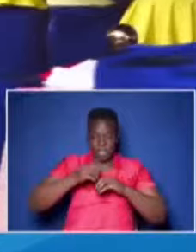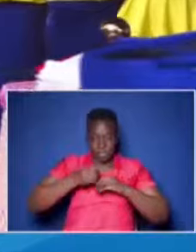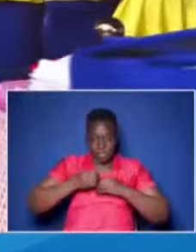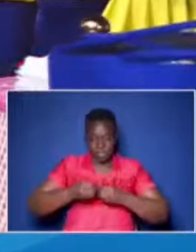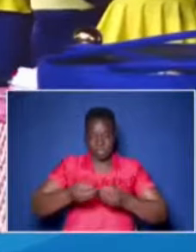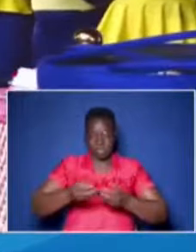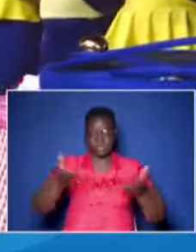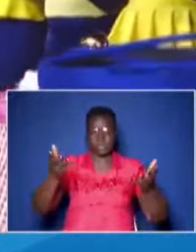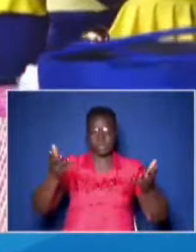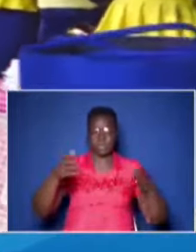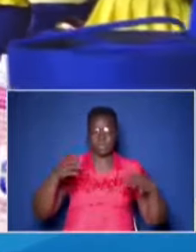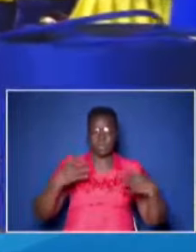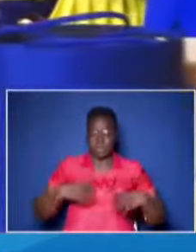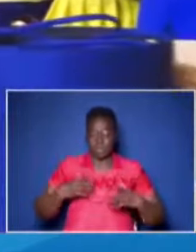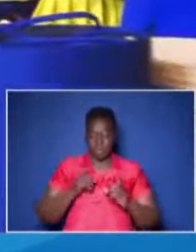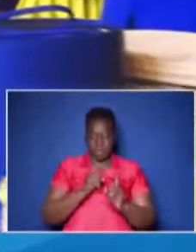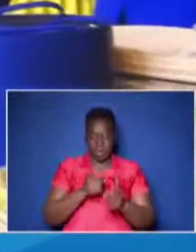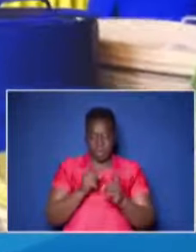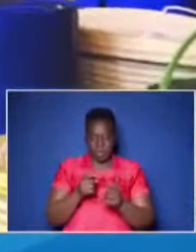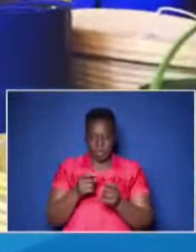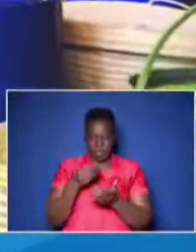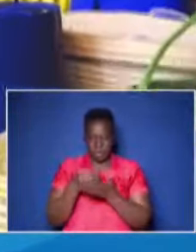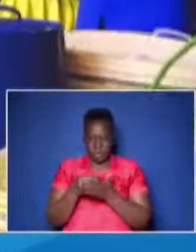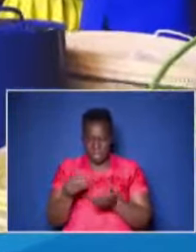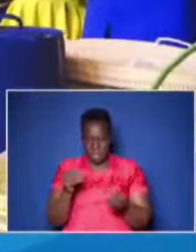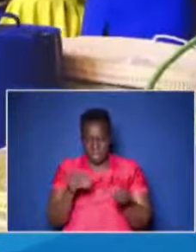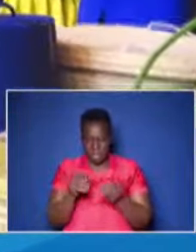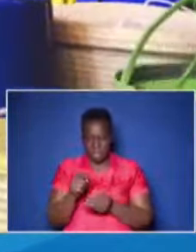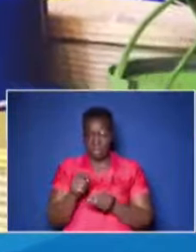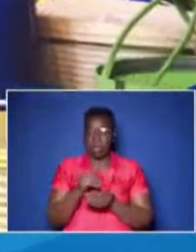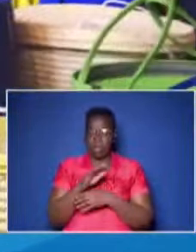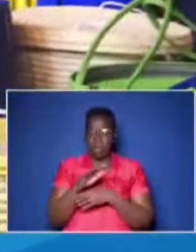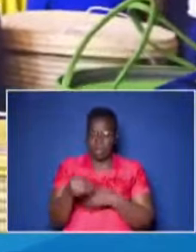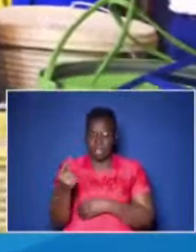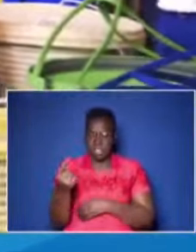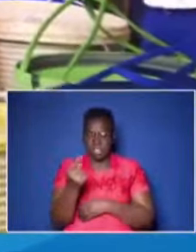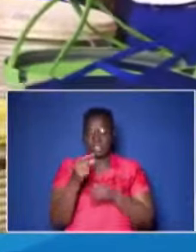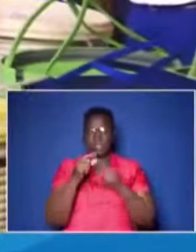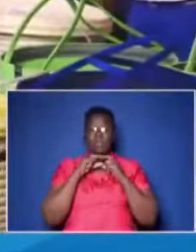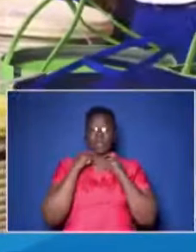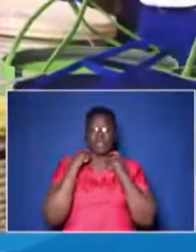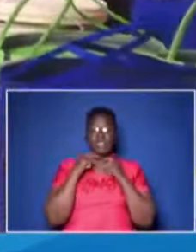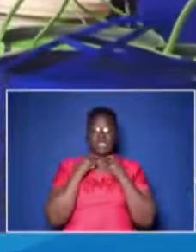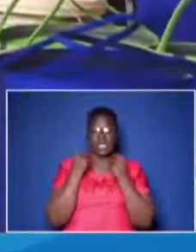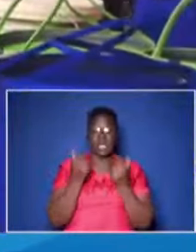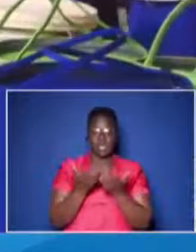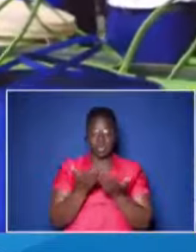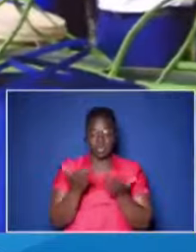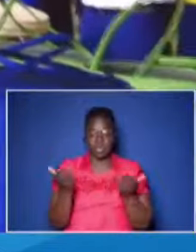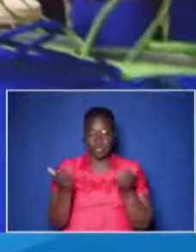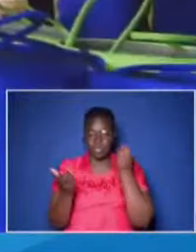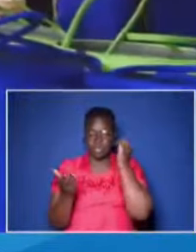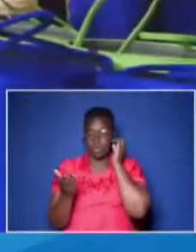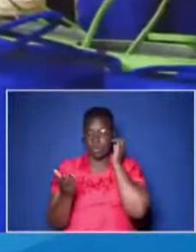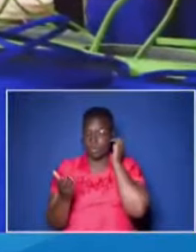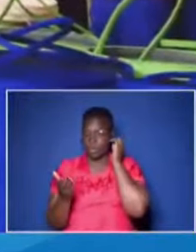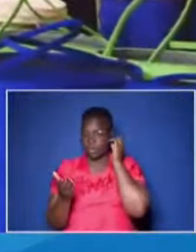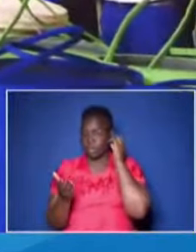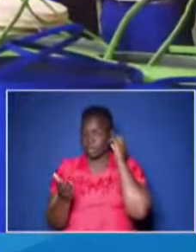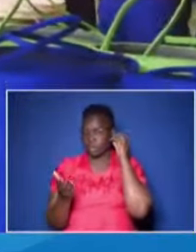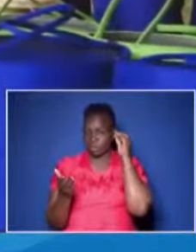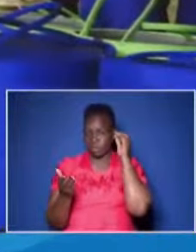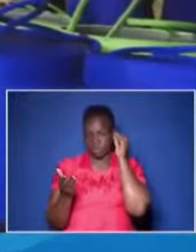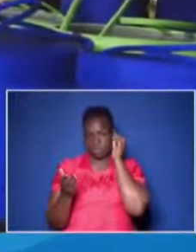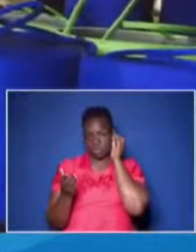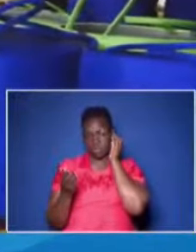gift Prosper every one of them Lord they praised you already